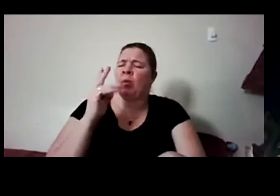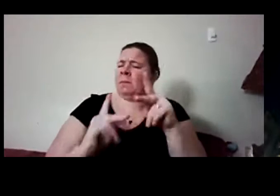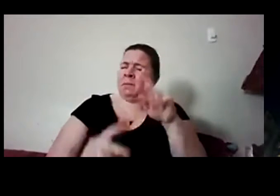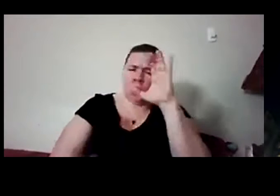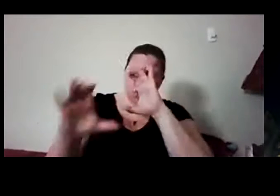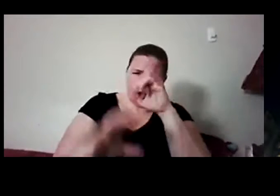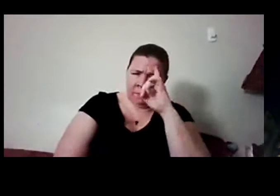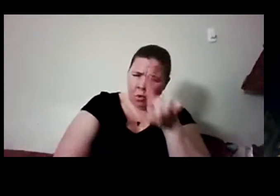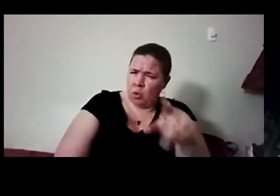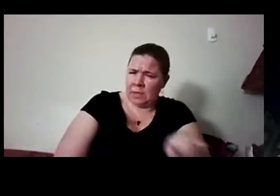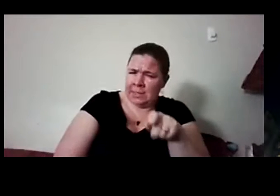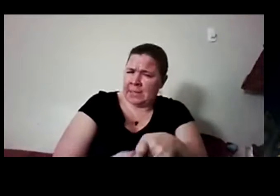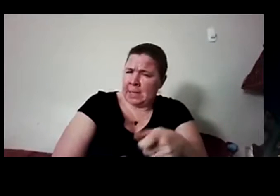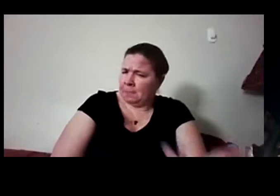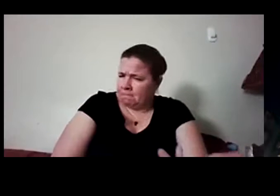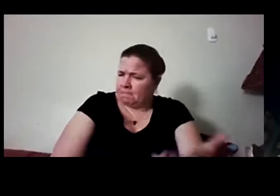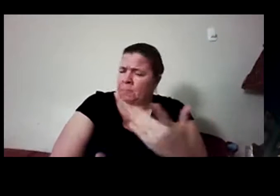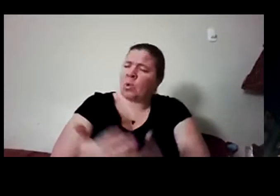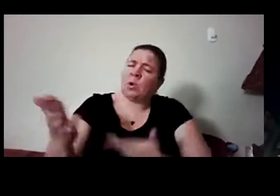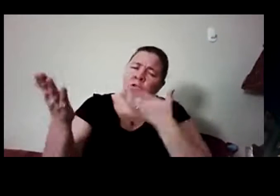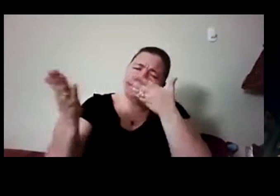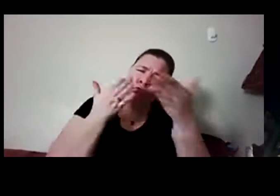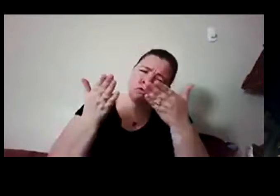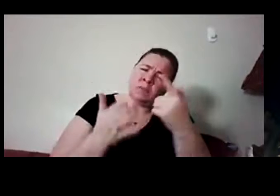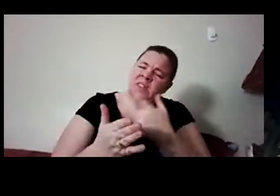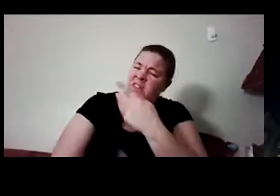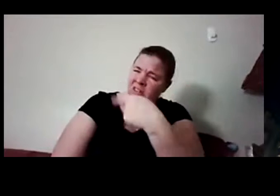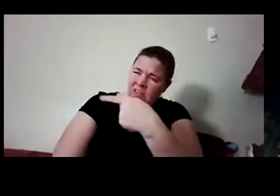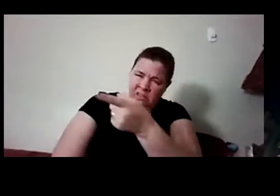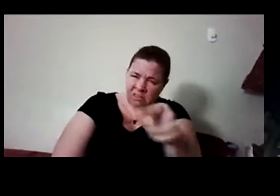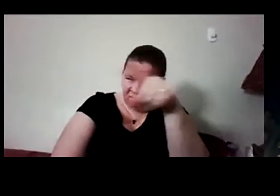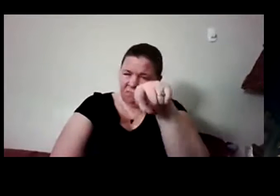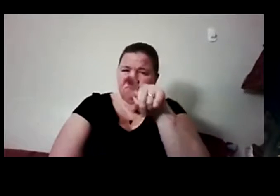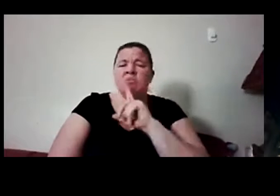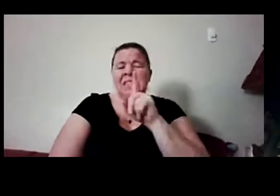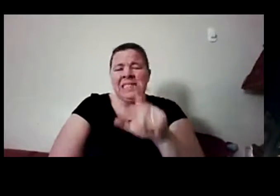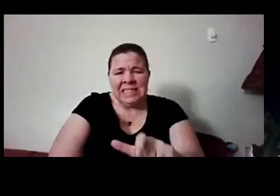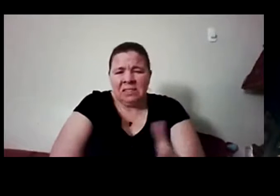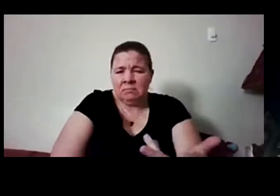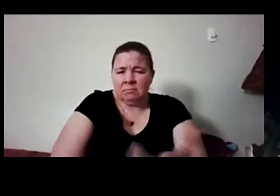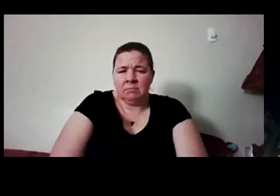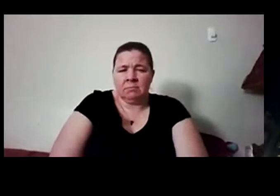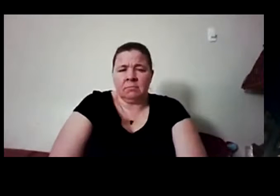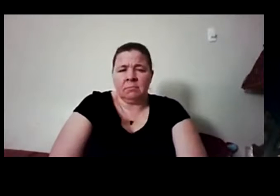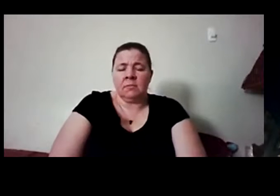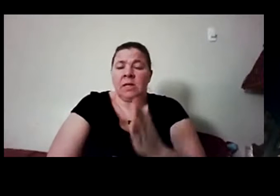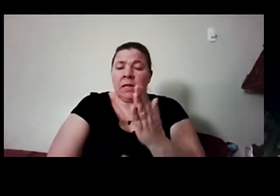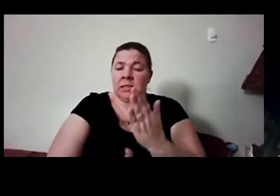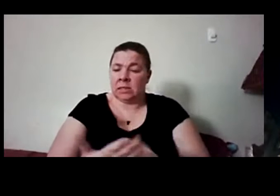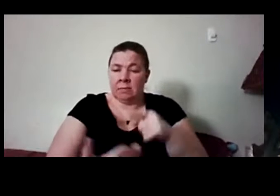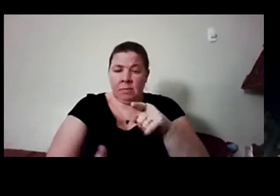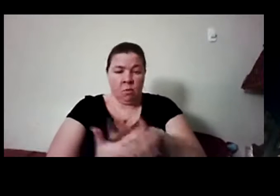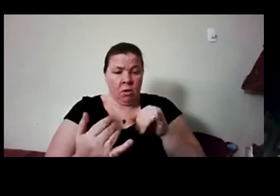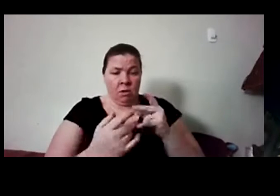for? What kind of services do they need? Okay? Some of these people are